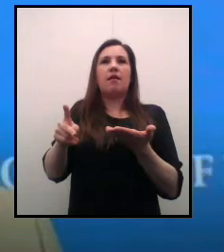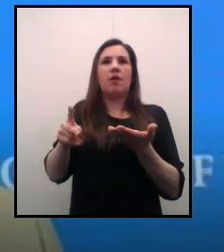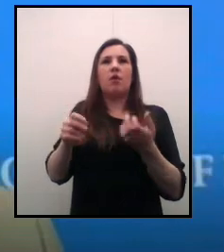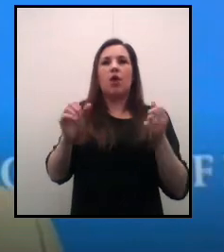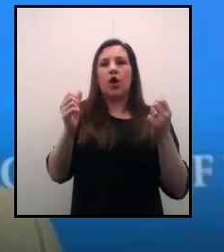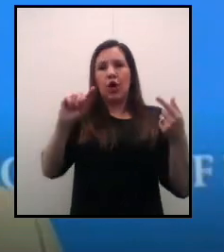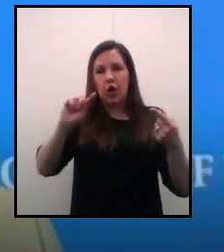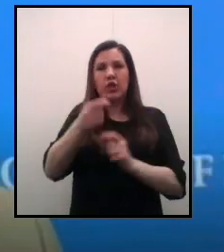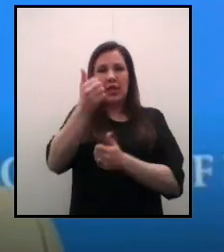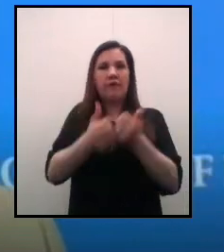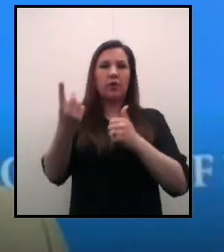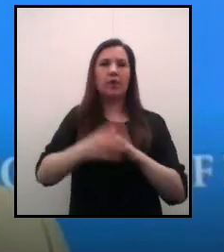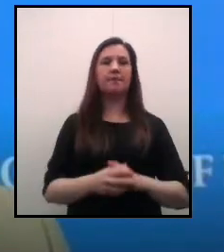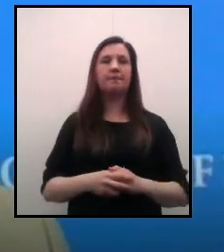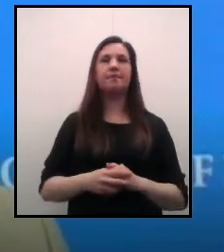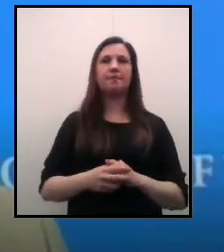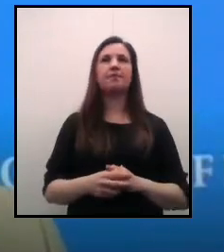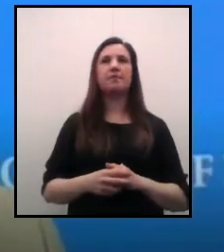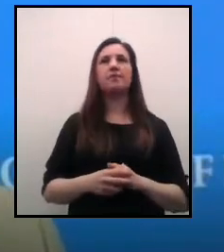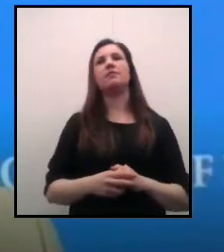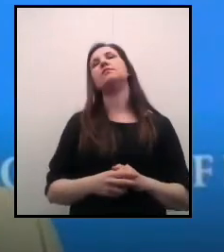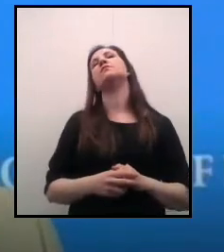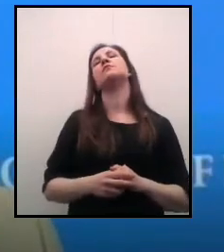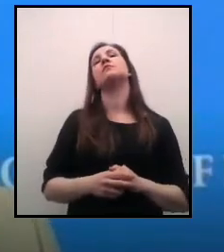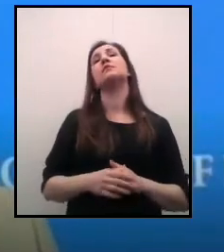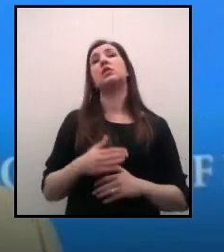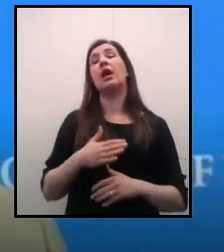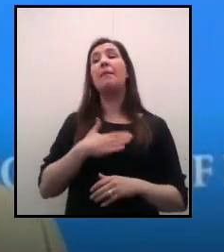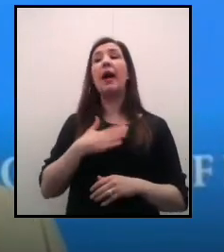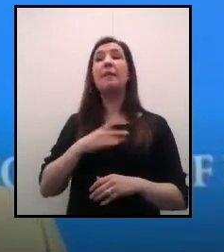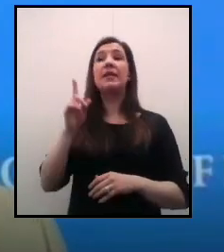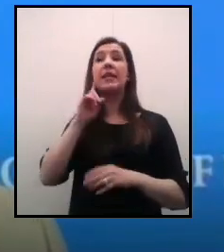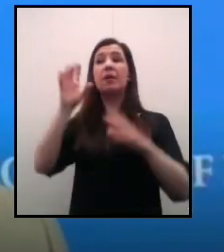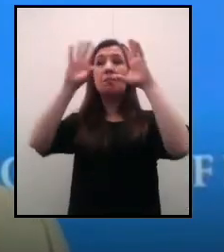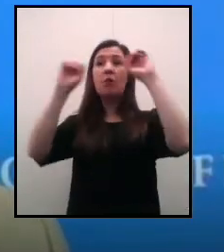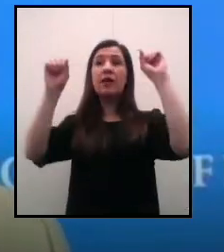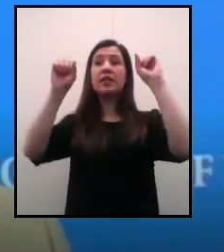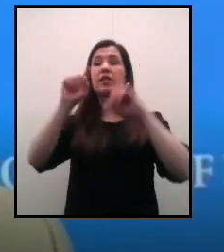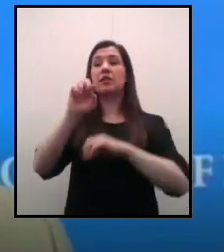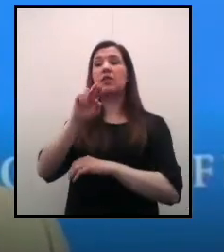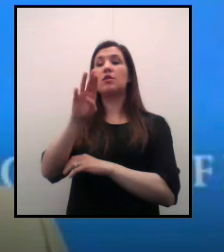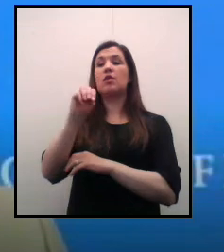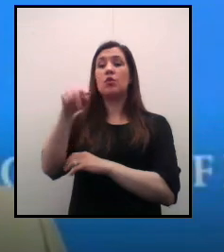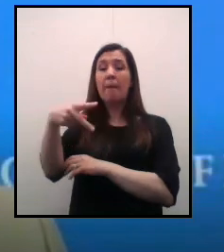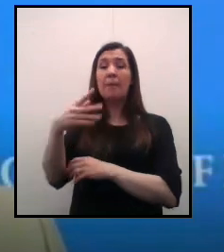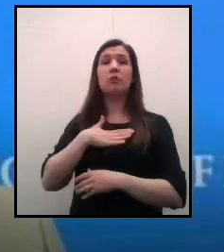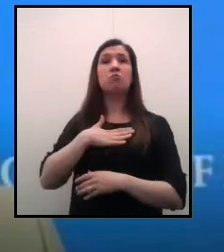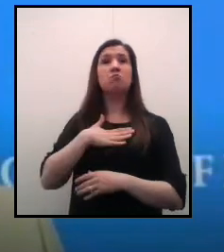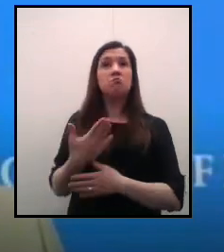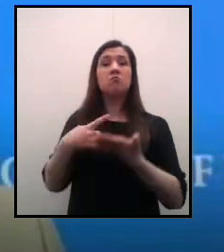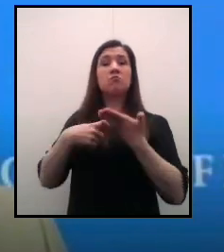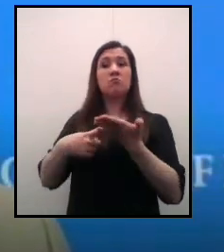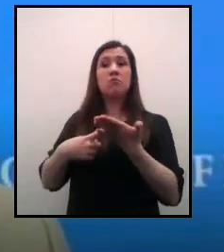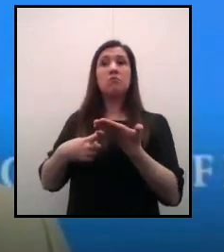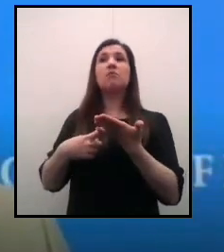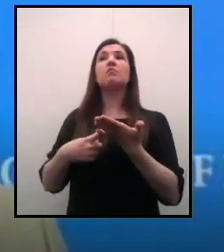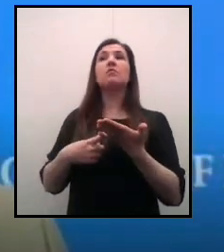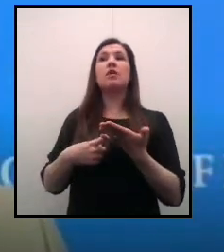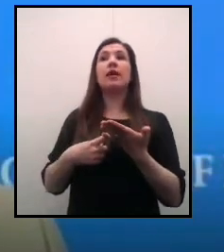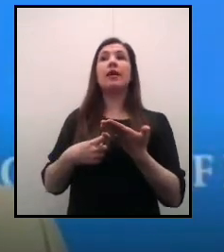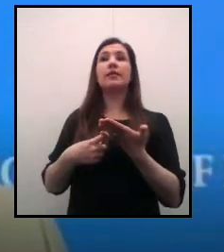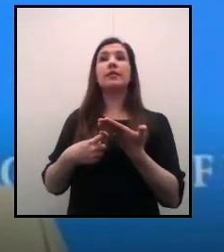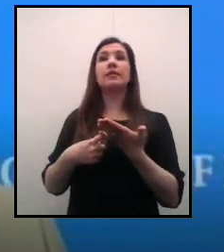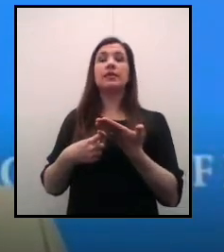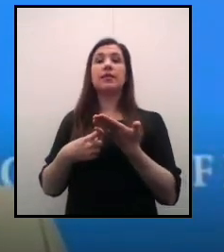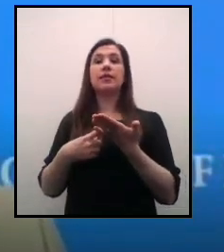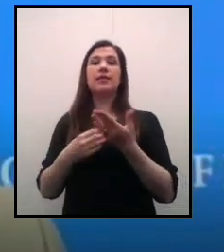all hurt because of it. So I'm glad to hear that President Trump has said that he's willing to discuss a further